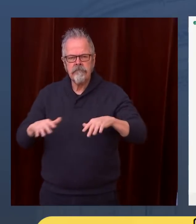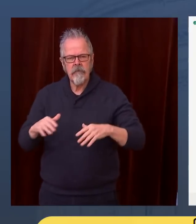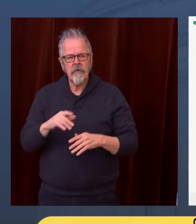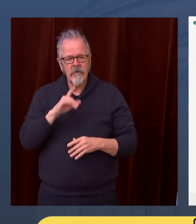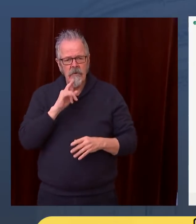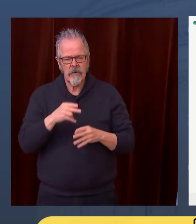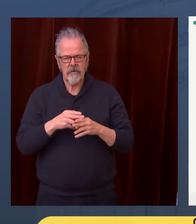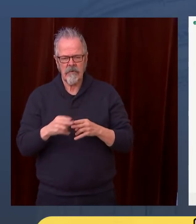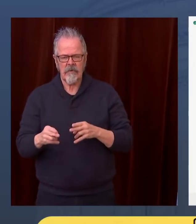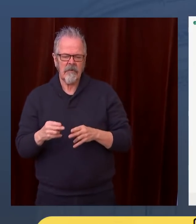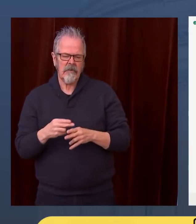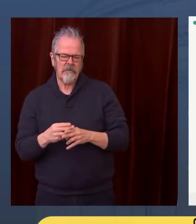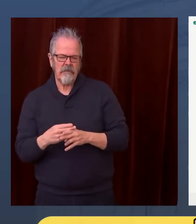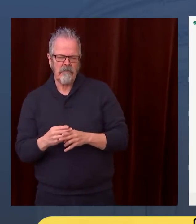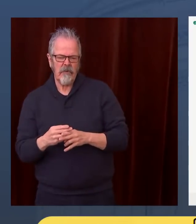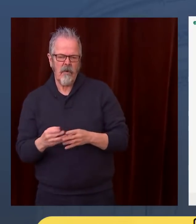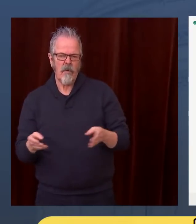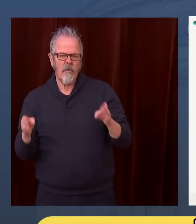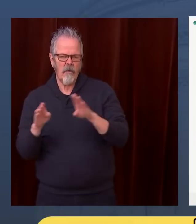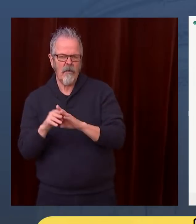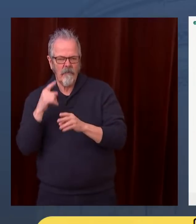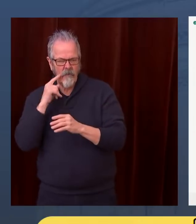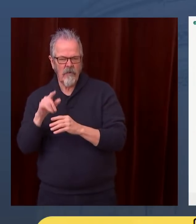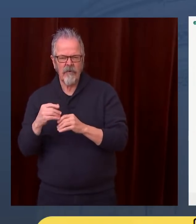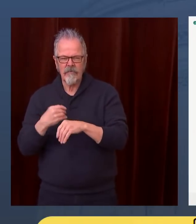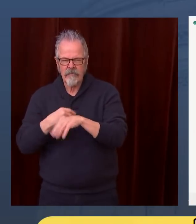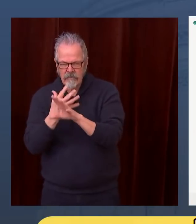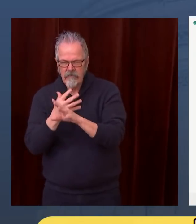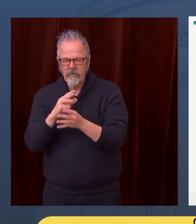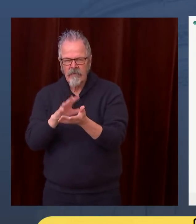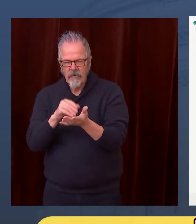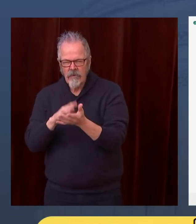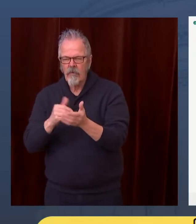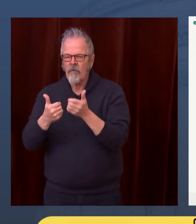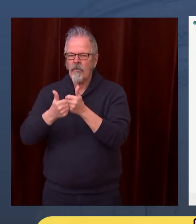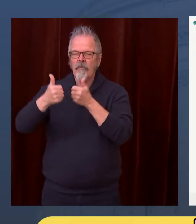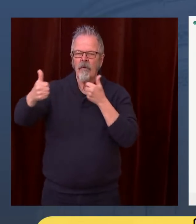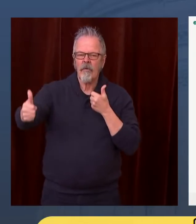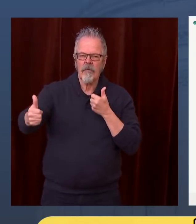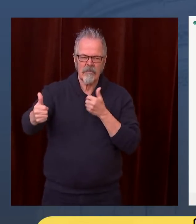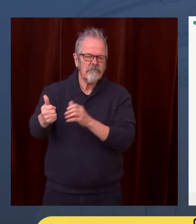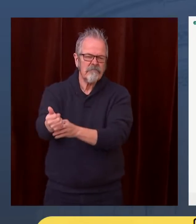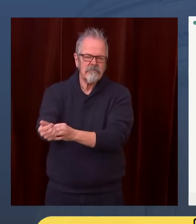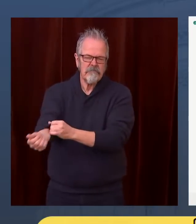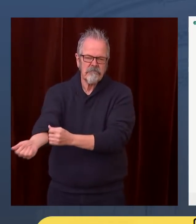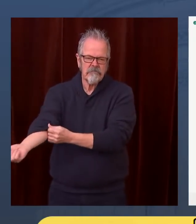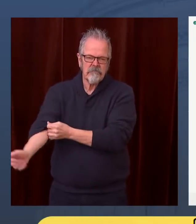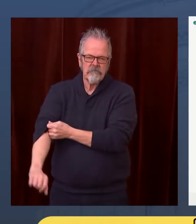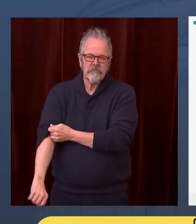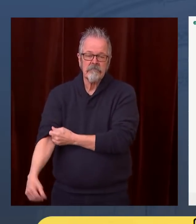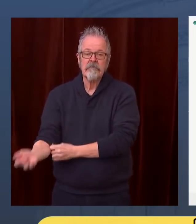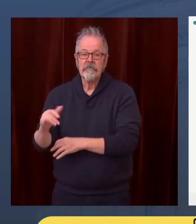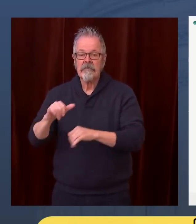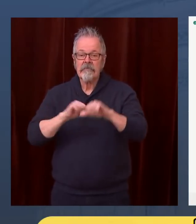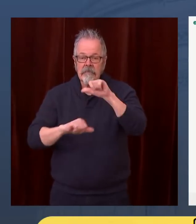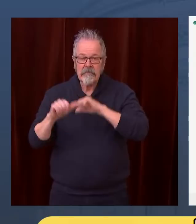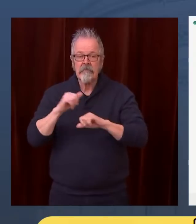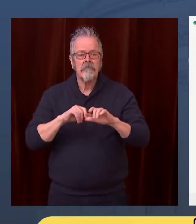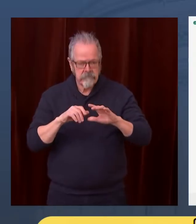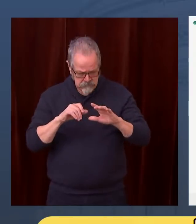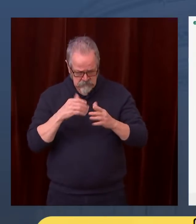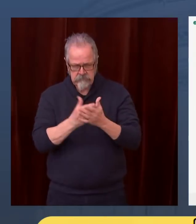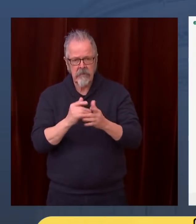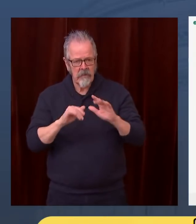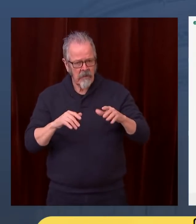of schools or reversions to remote learning. But all of that's because the science continued to allow us to open up more and continue to do